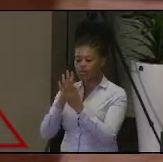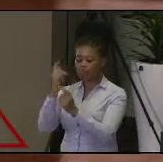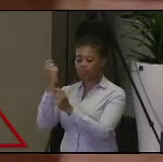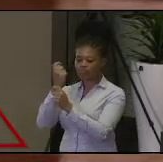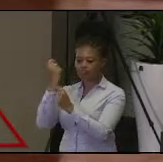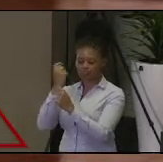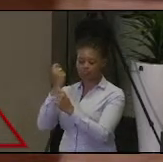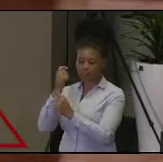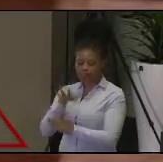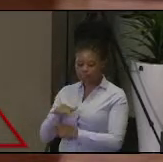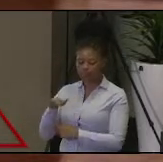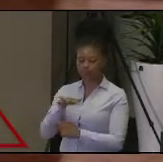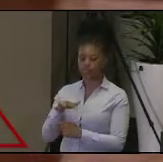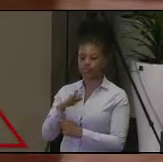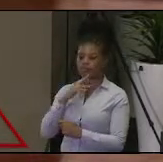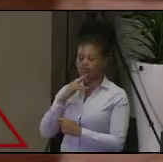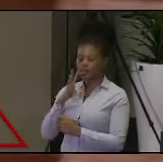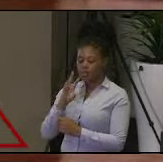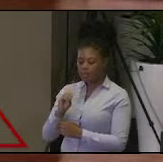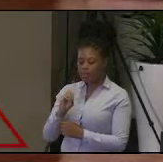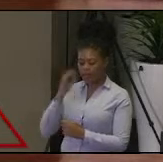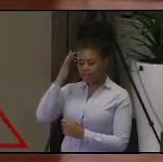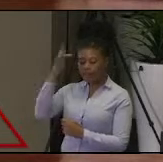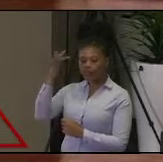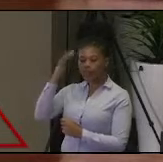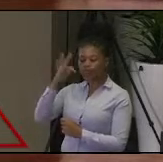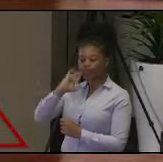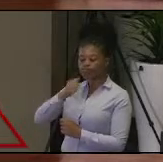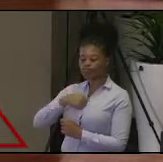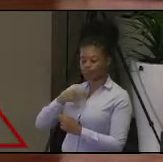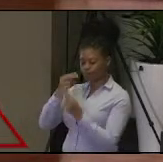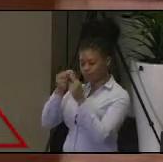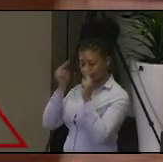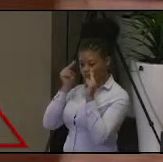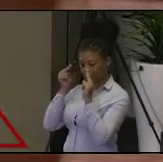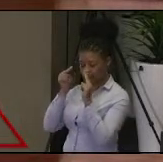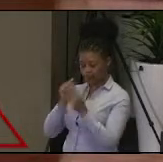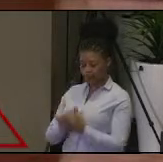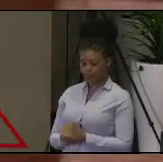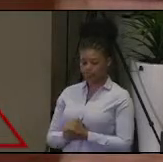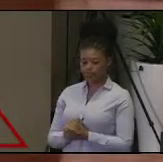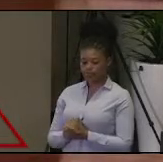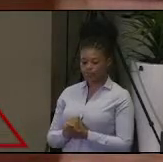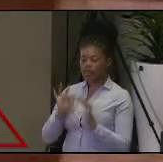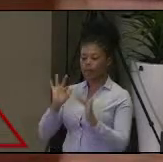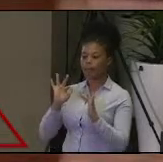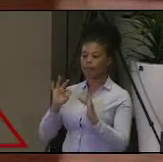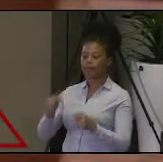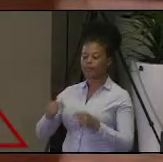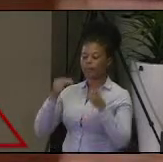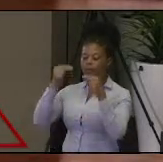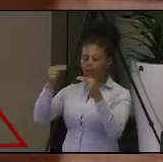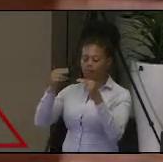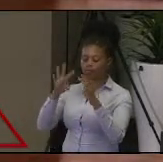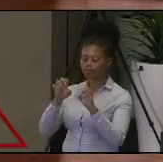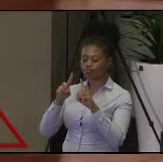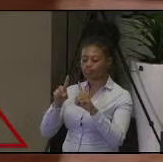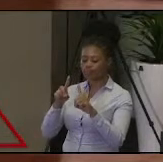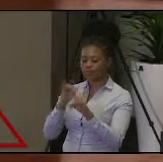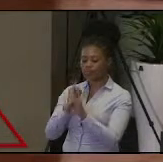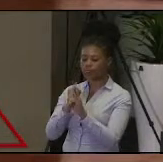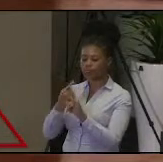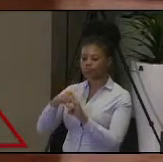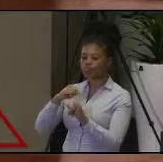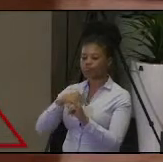themselves in resonate with our philosophy as a university. As a public higher education institution, we strive